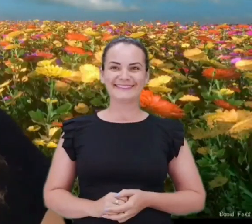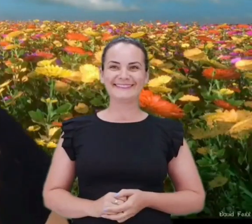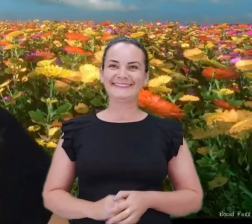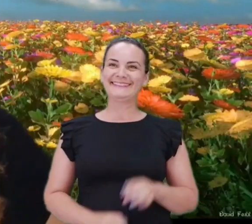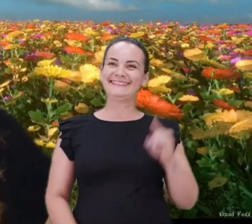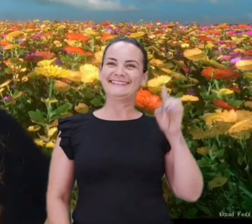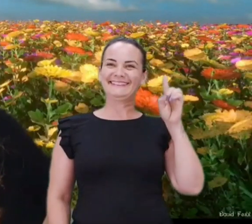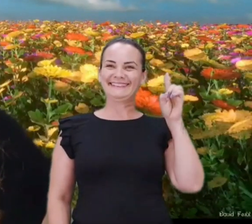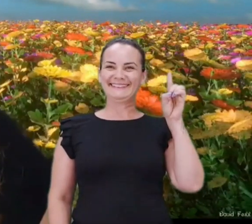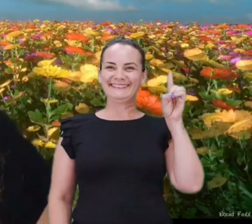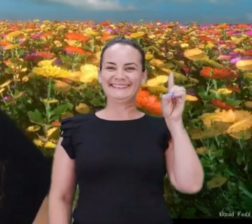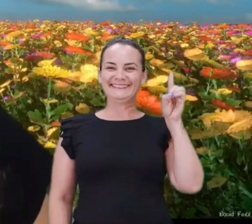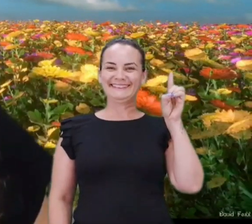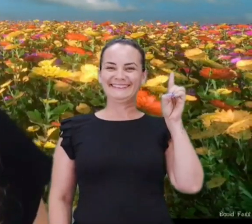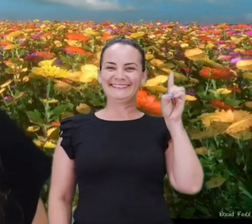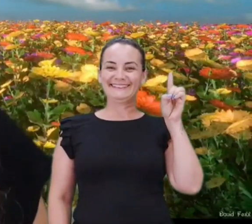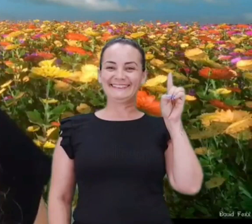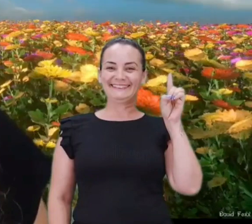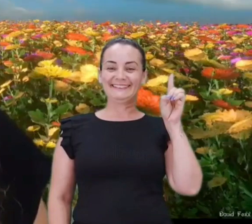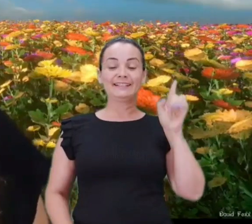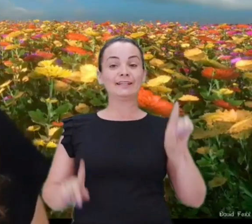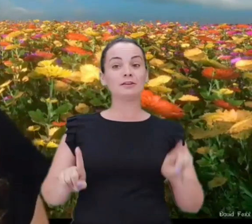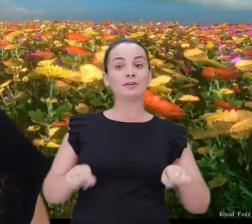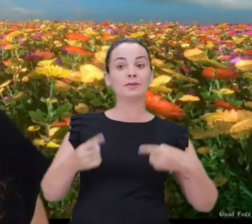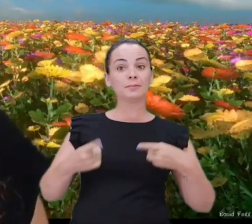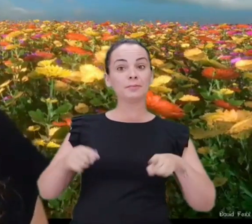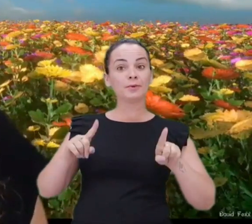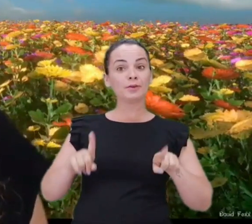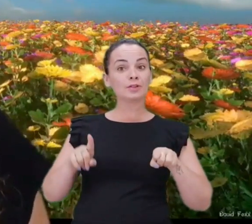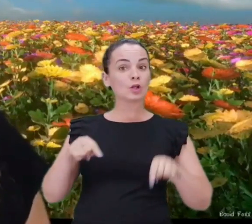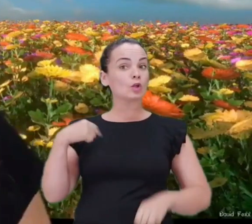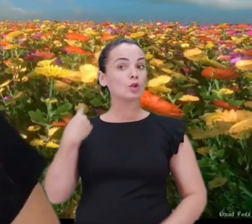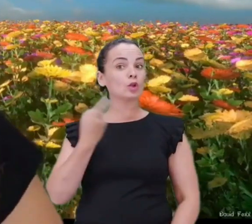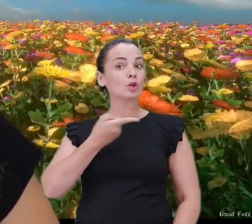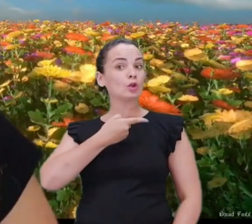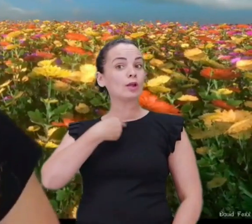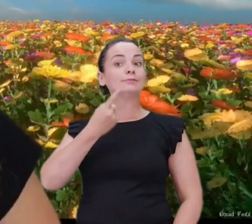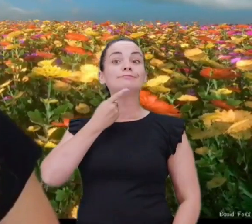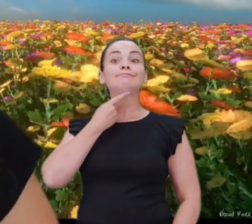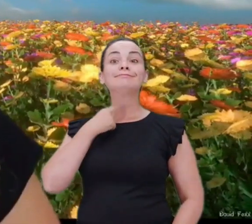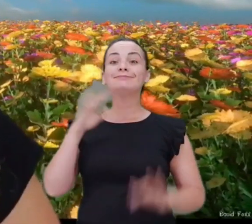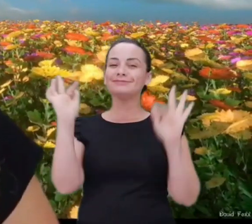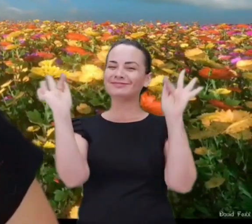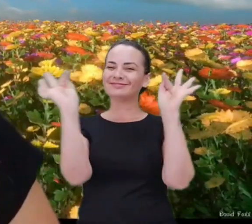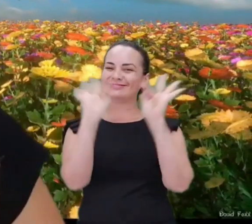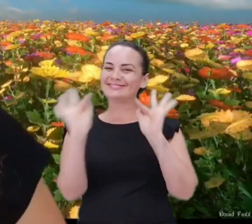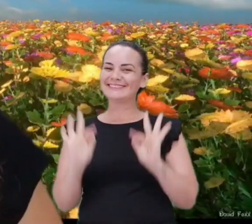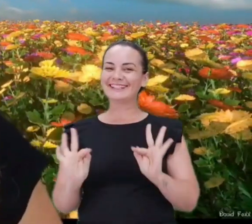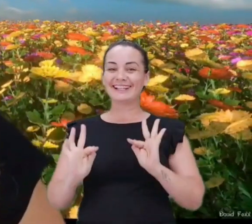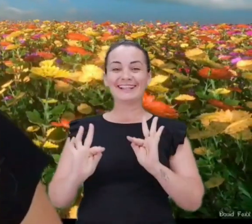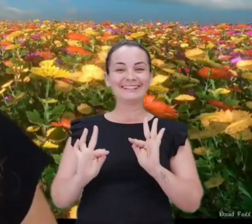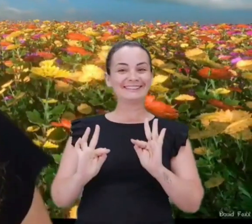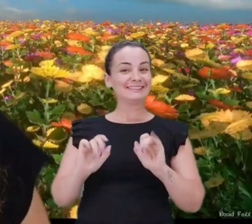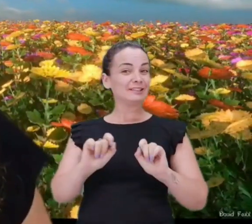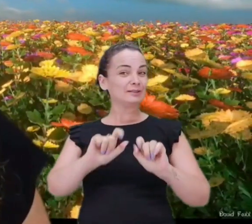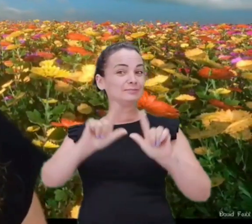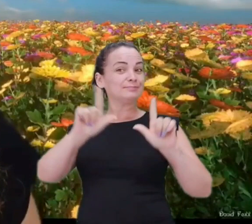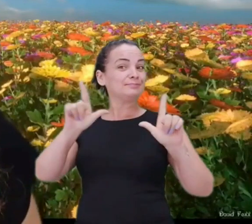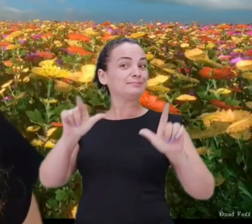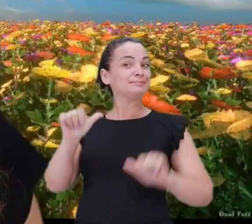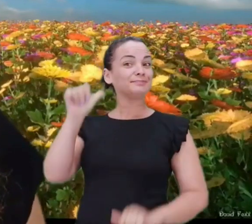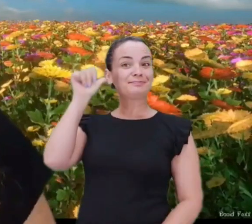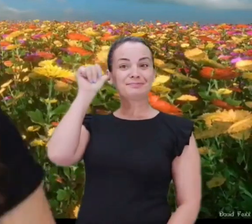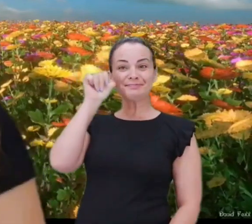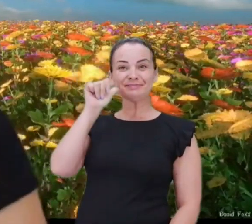Very good, student! Na música, estamos desejando Feliz Dia das Mulheres. Happy